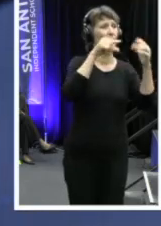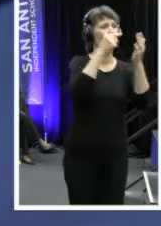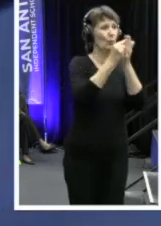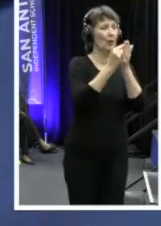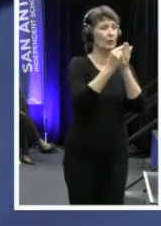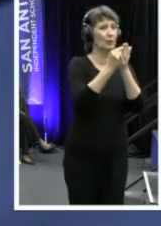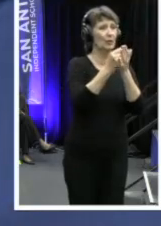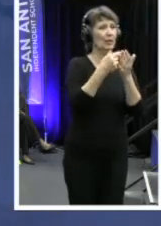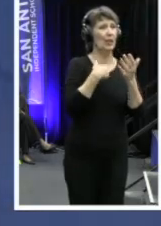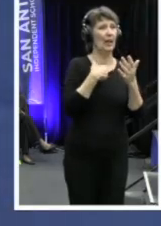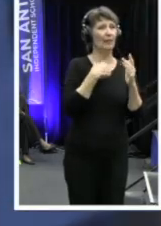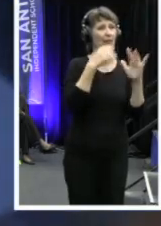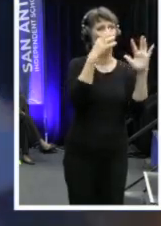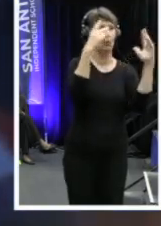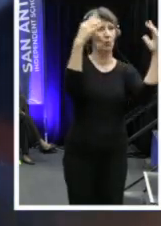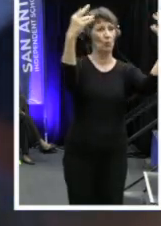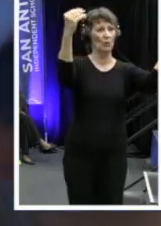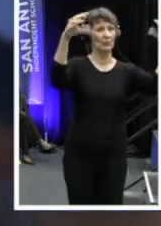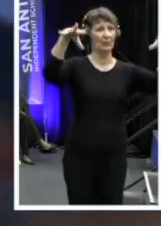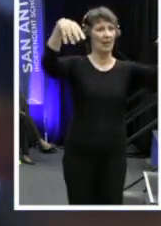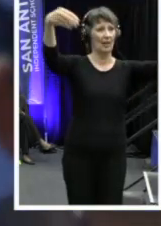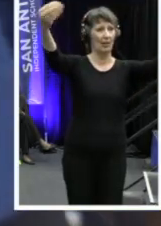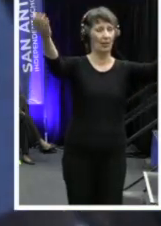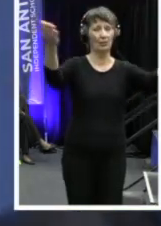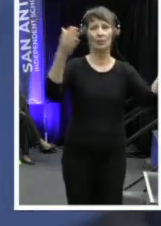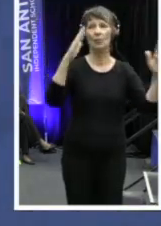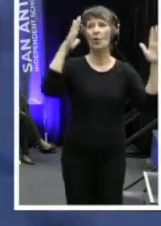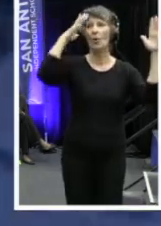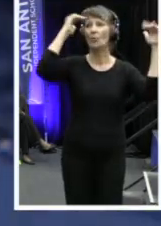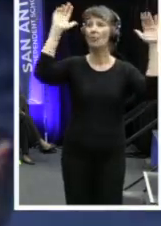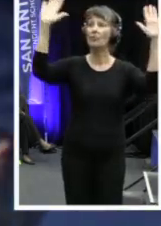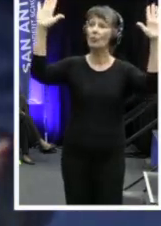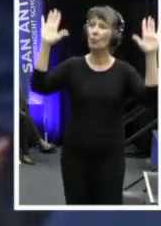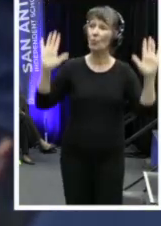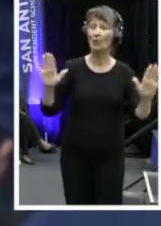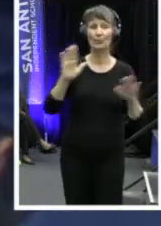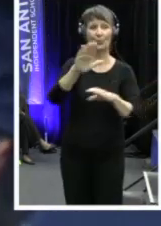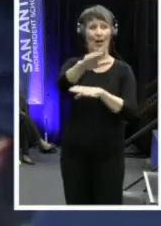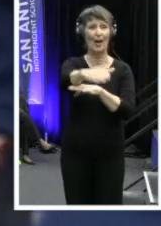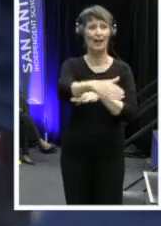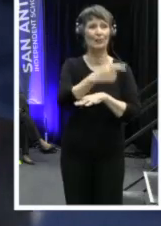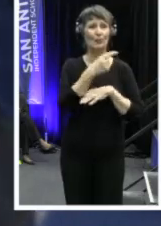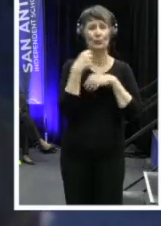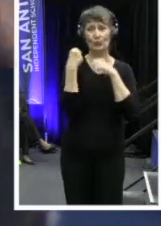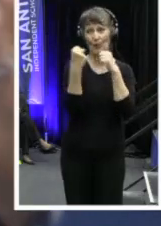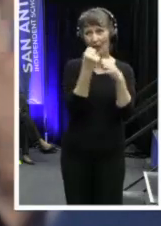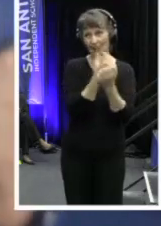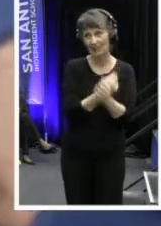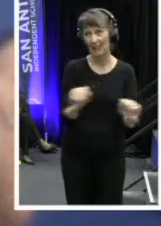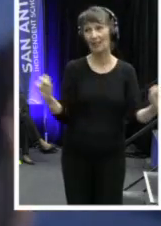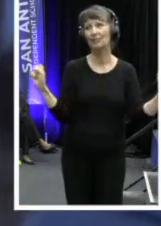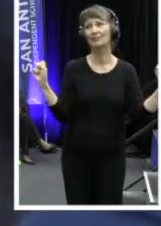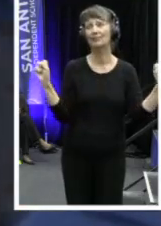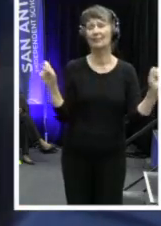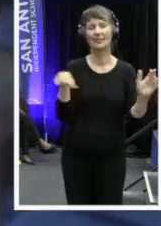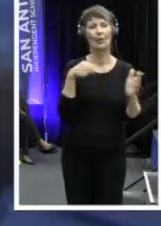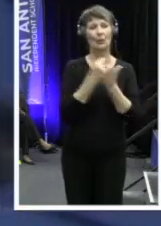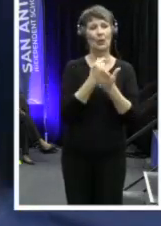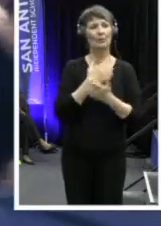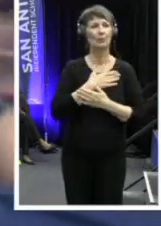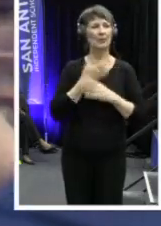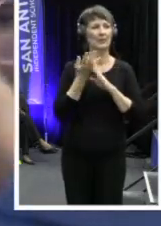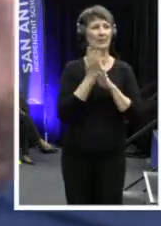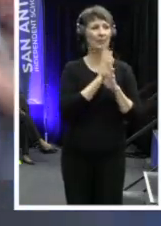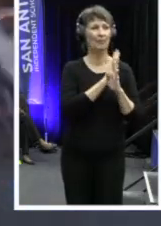Graduates have recessed from the building. We hope you have a wonderful afternoon and you drive safe. Graduates, please follow